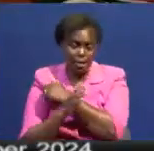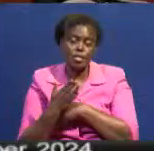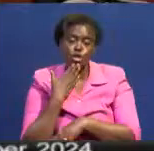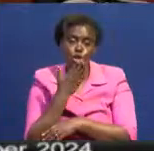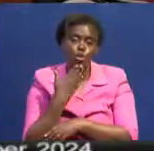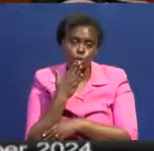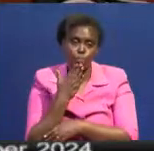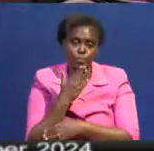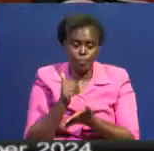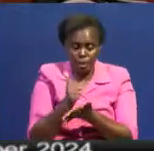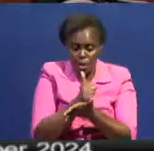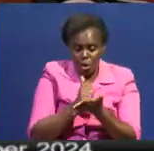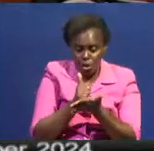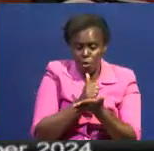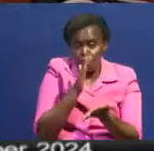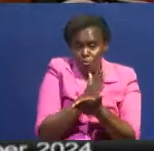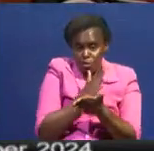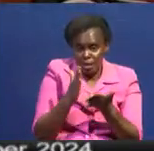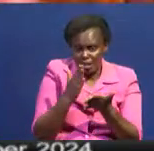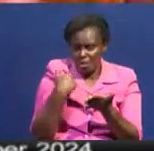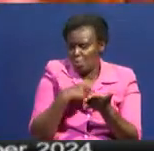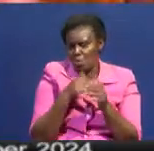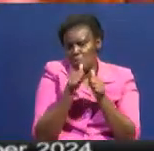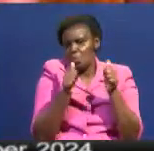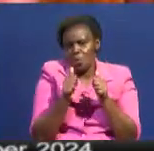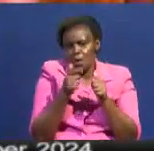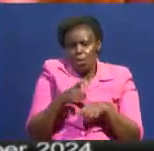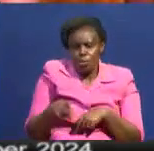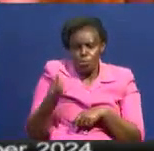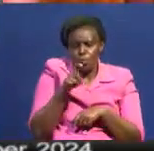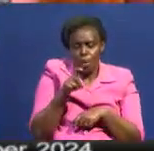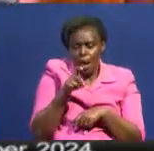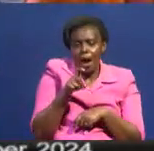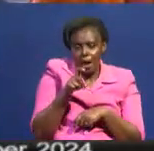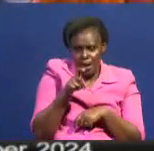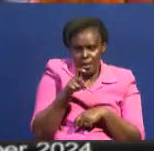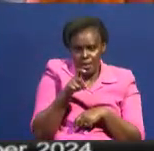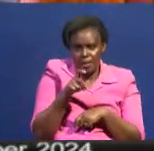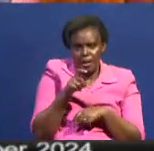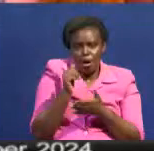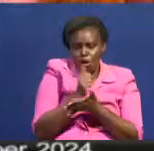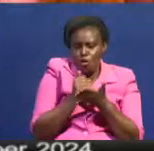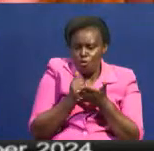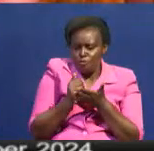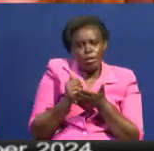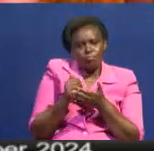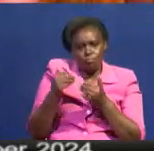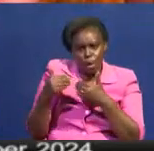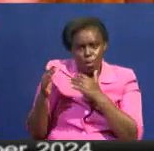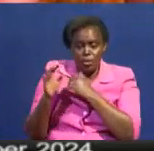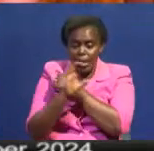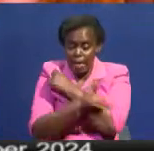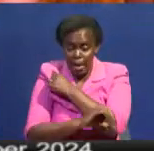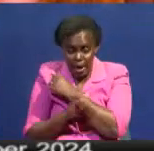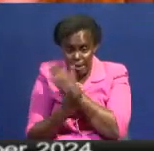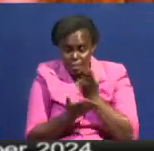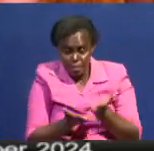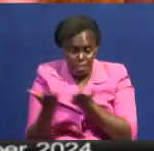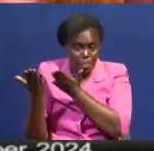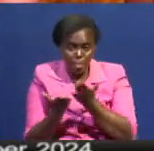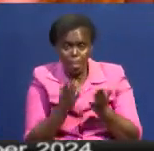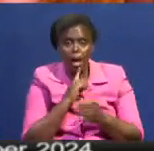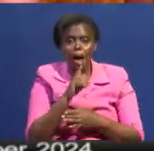In the coffee sector, we are on track to increase exports from 51,000 metric tons this year